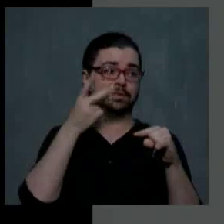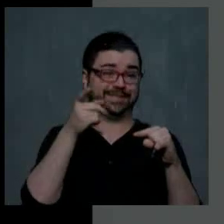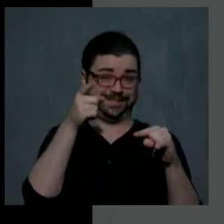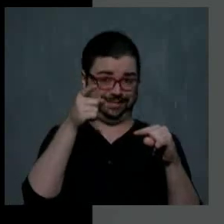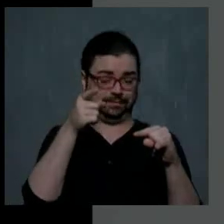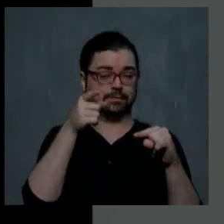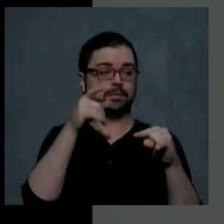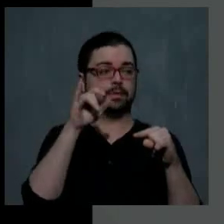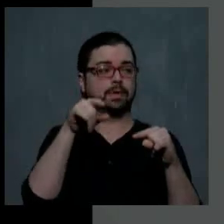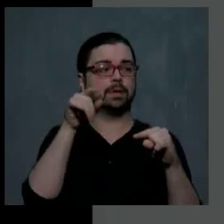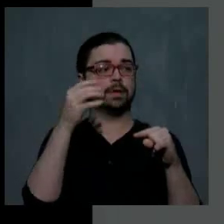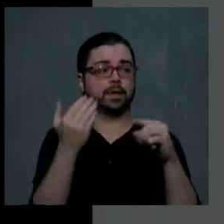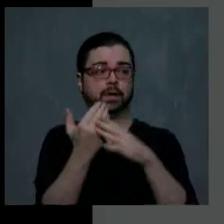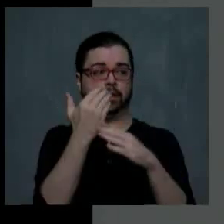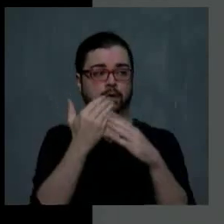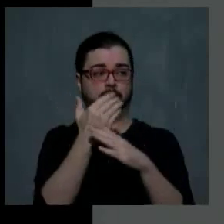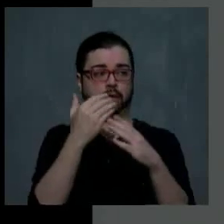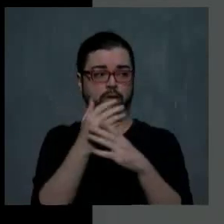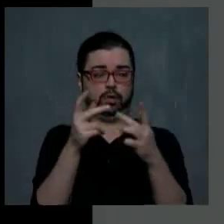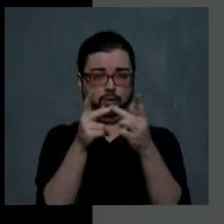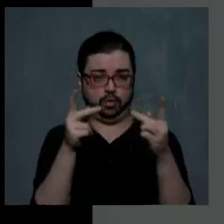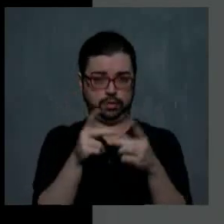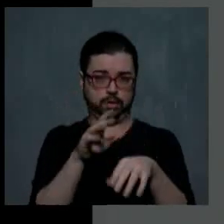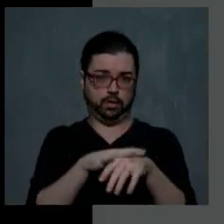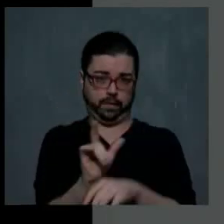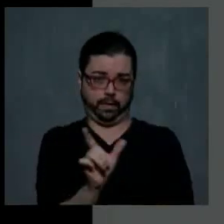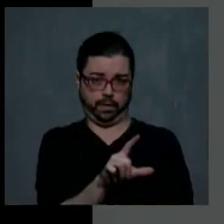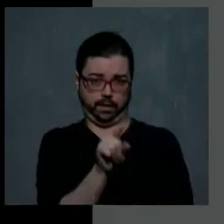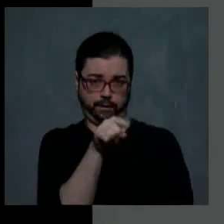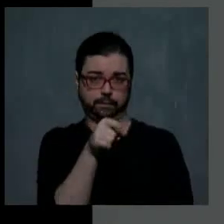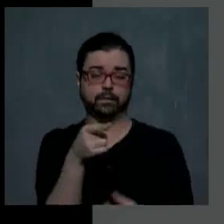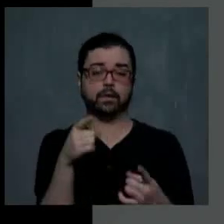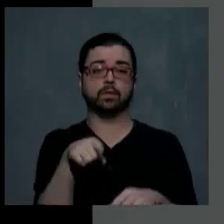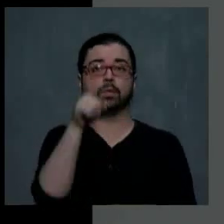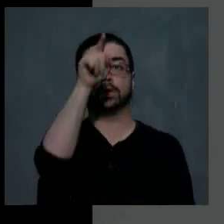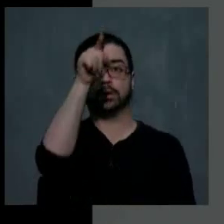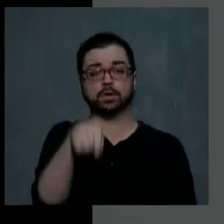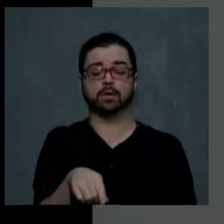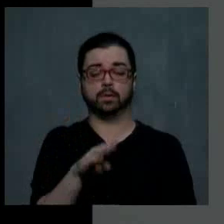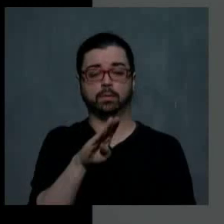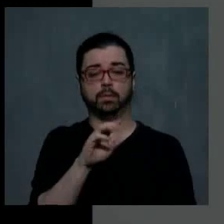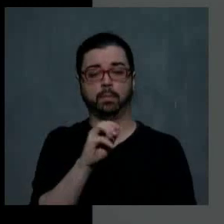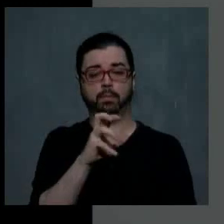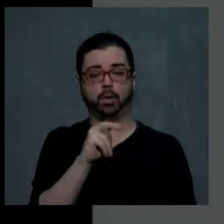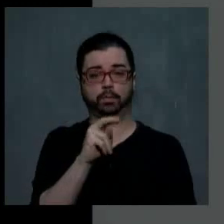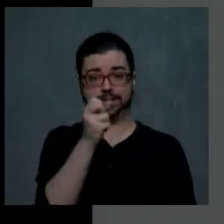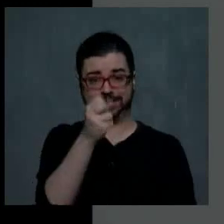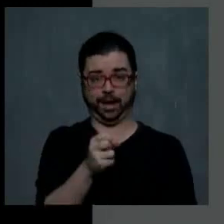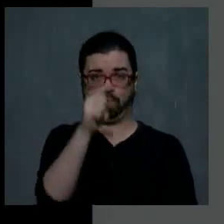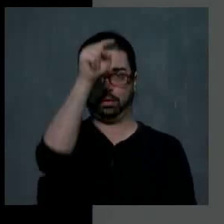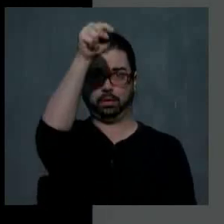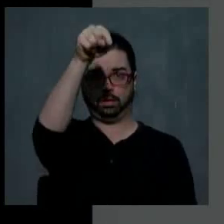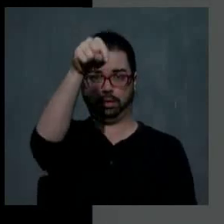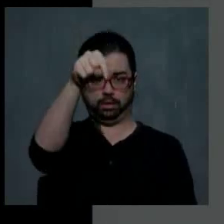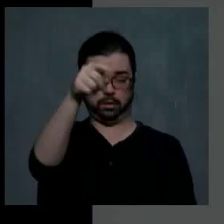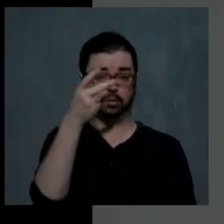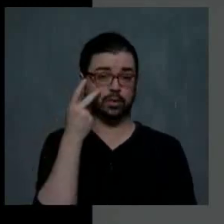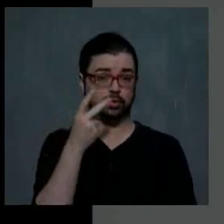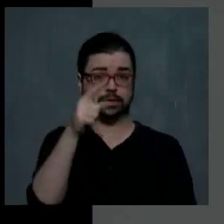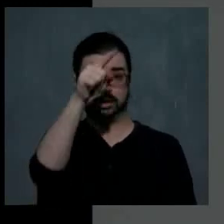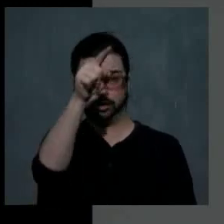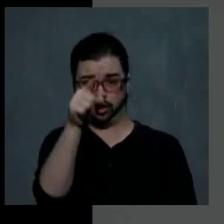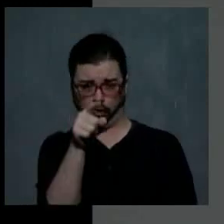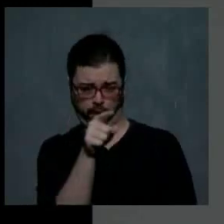there. And the new Lowe's site is kind of the left. And as you're going south on Bowman, the first curve you come to after the stadium is